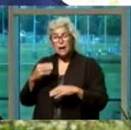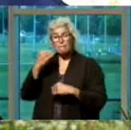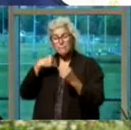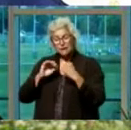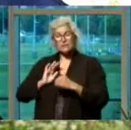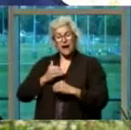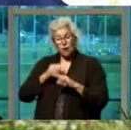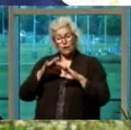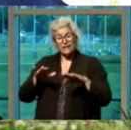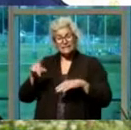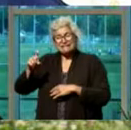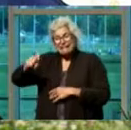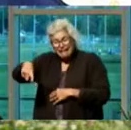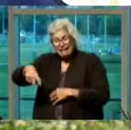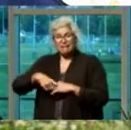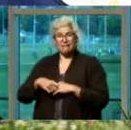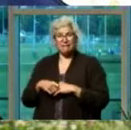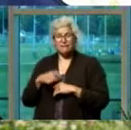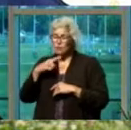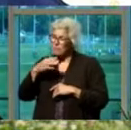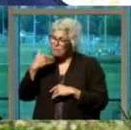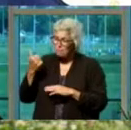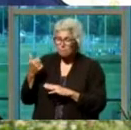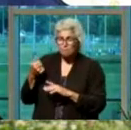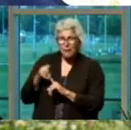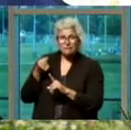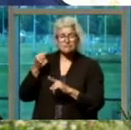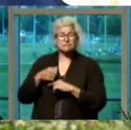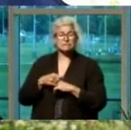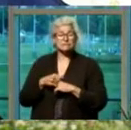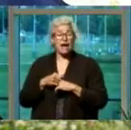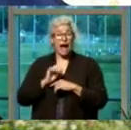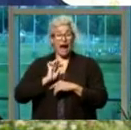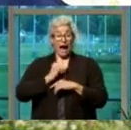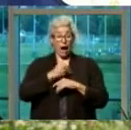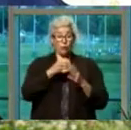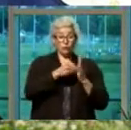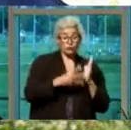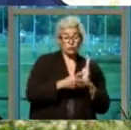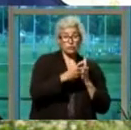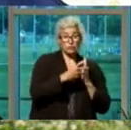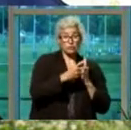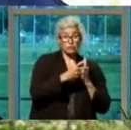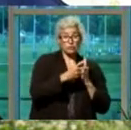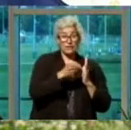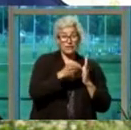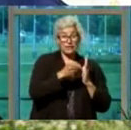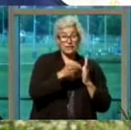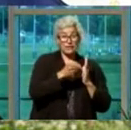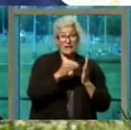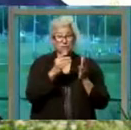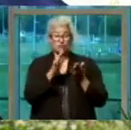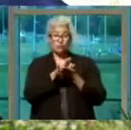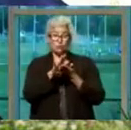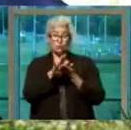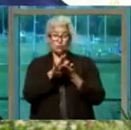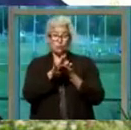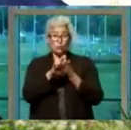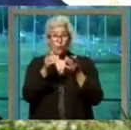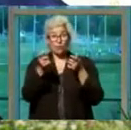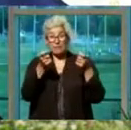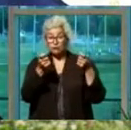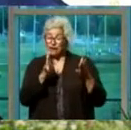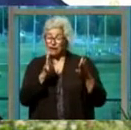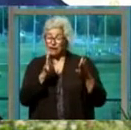best. School nutrition officials and our students, they need help. Where can those who need help